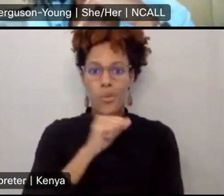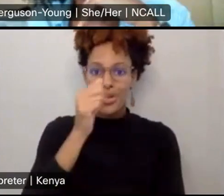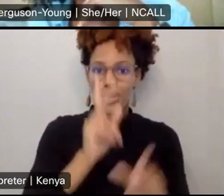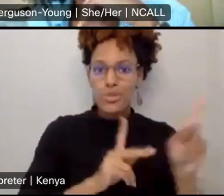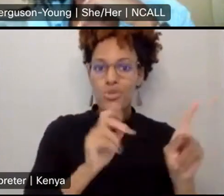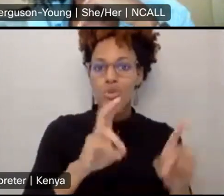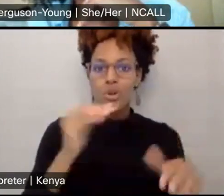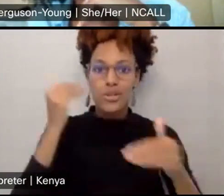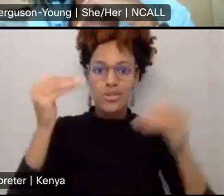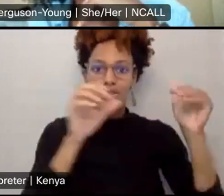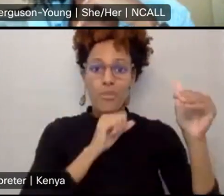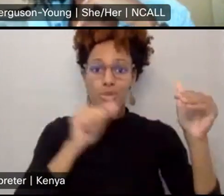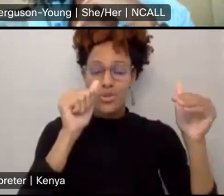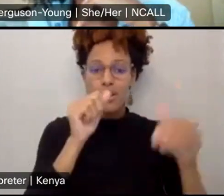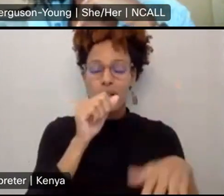abuse in general.